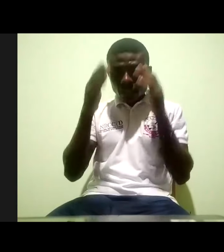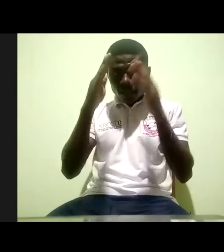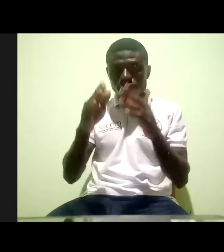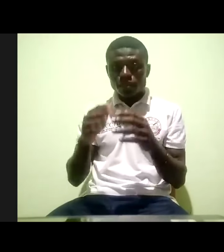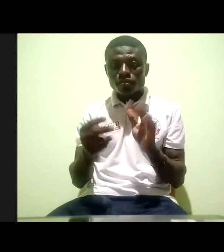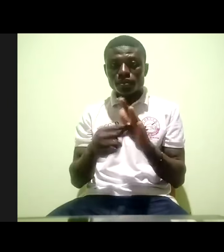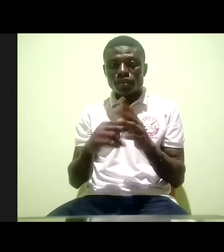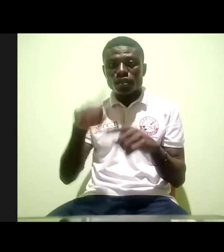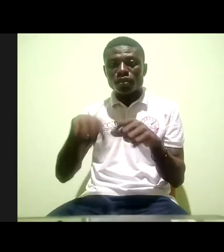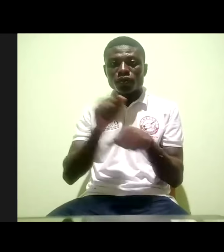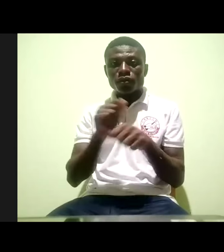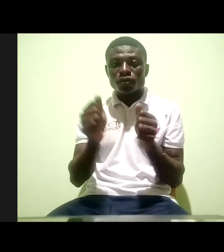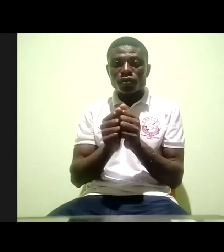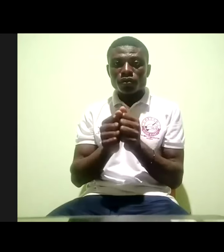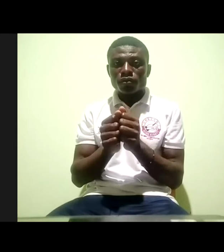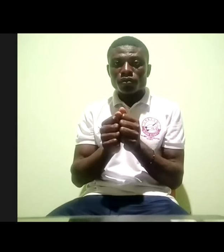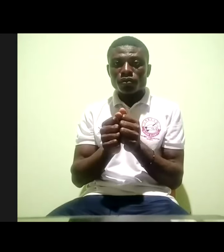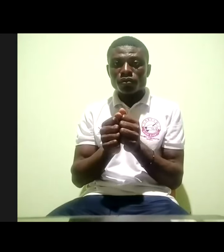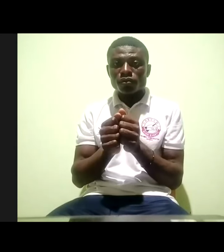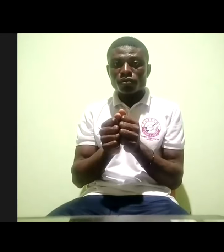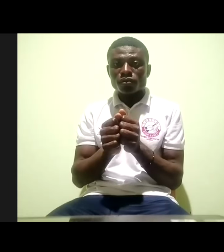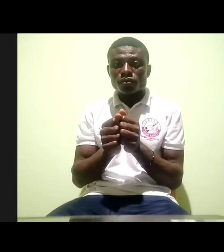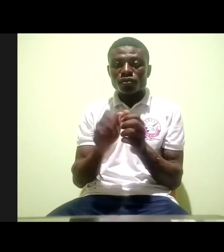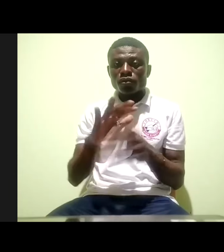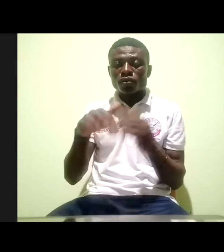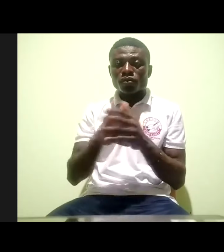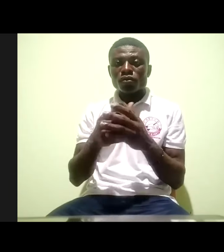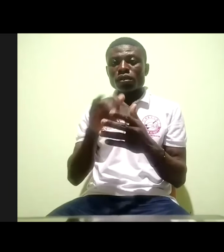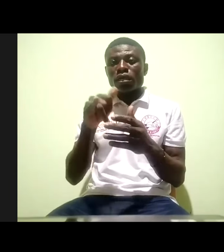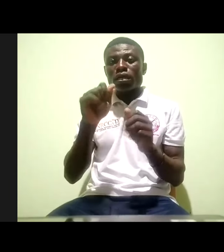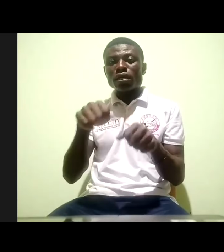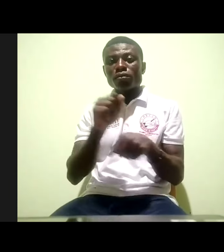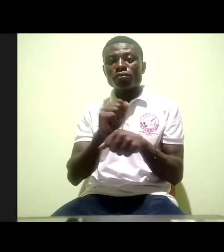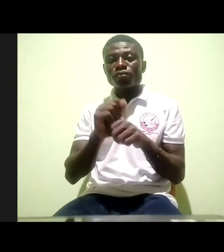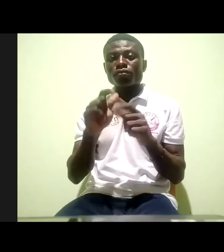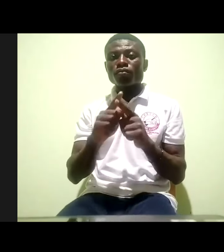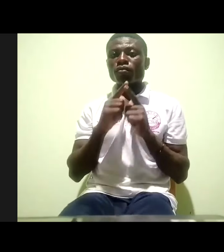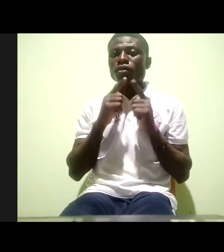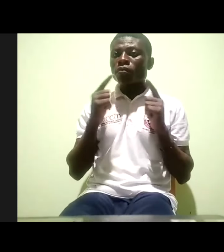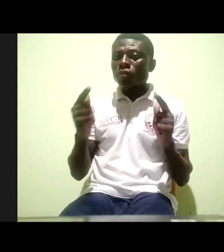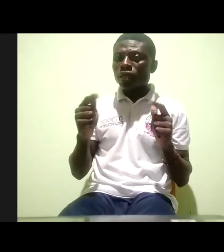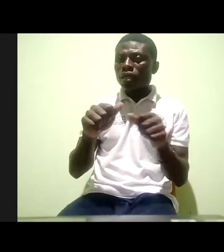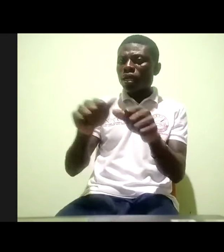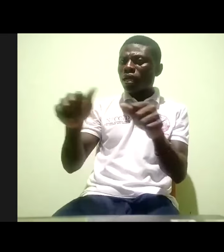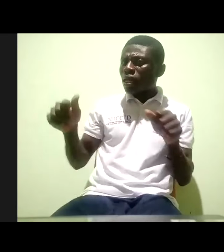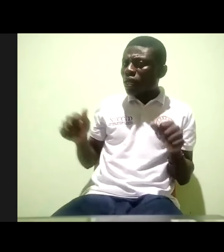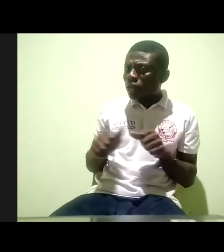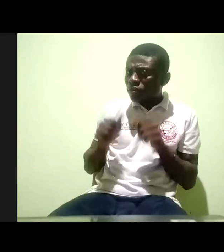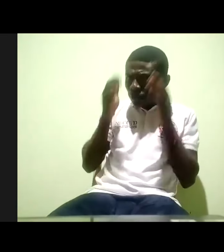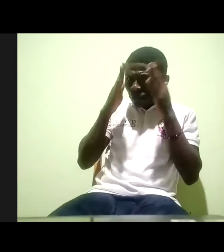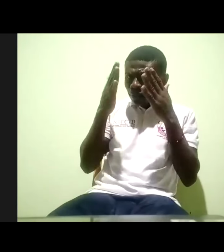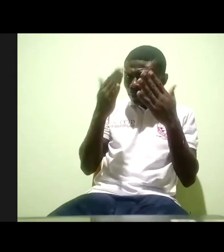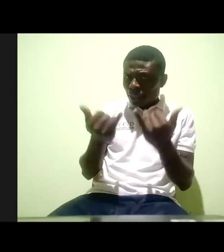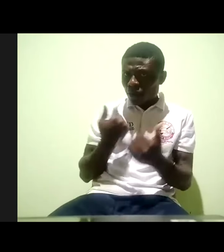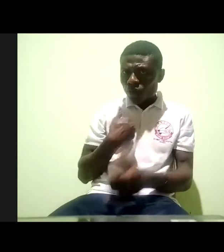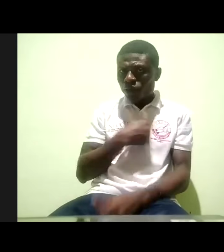ADHD? Yeah, classroom strategies, of course. It's a big area of concern these days. We know